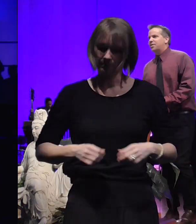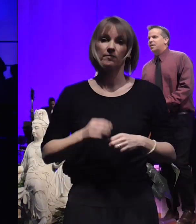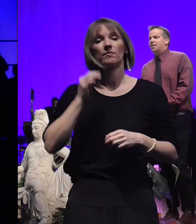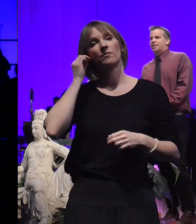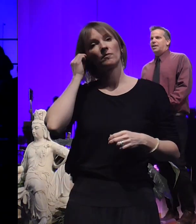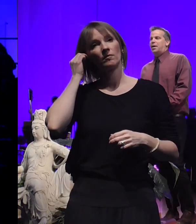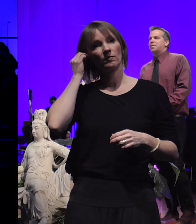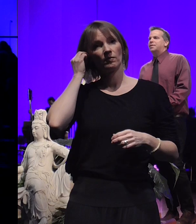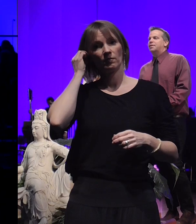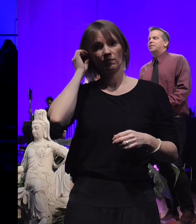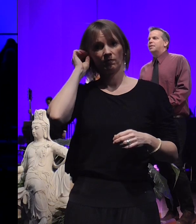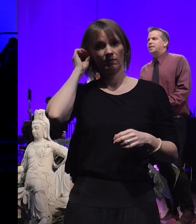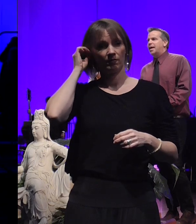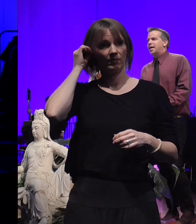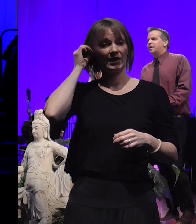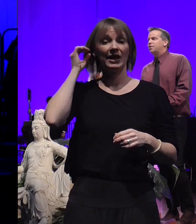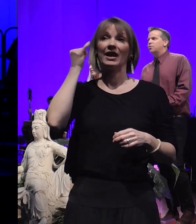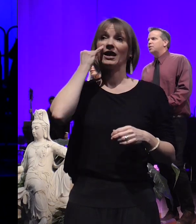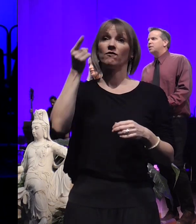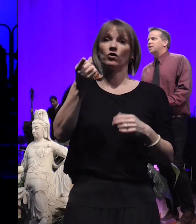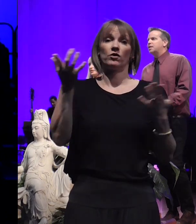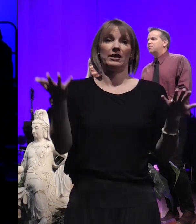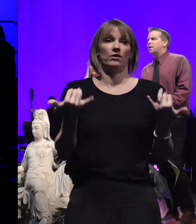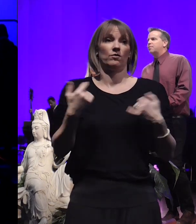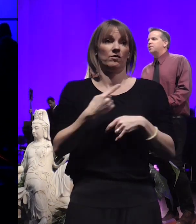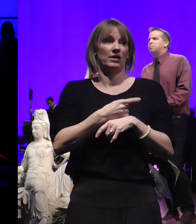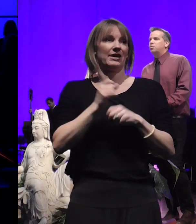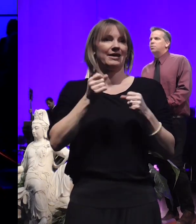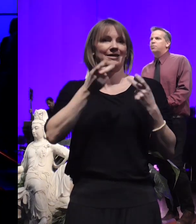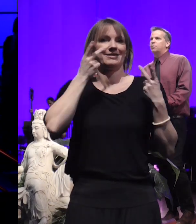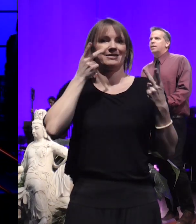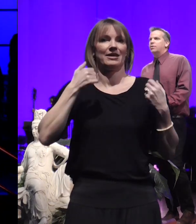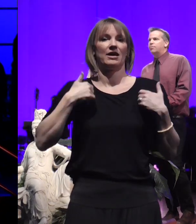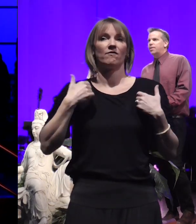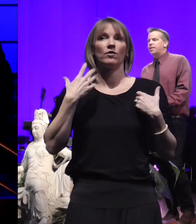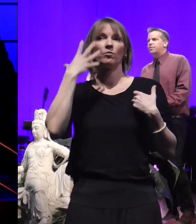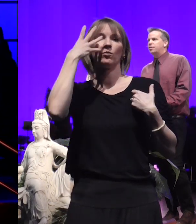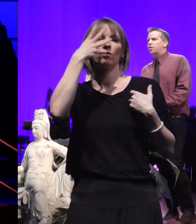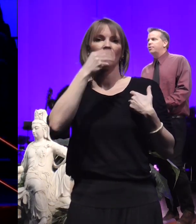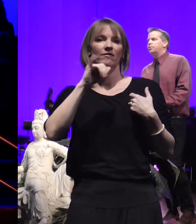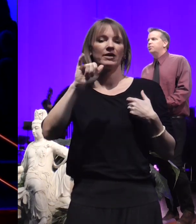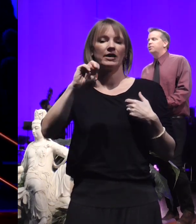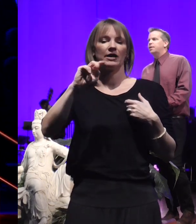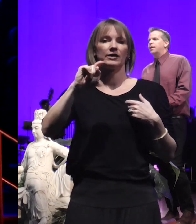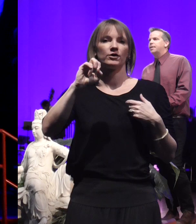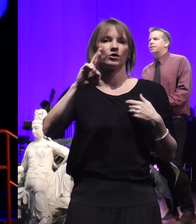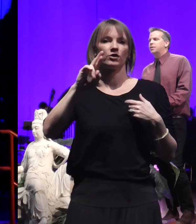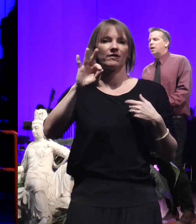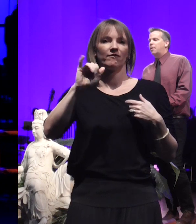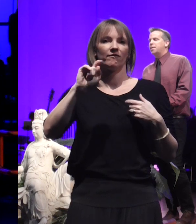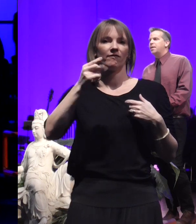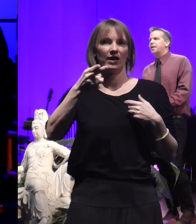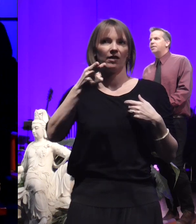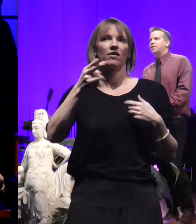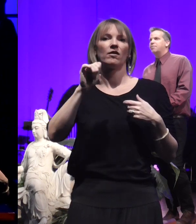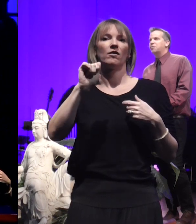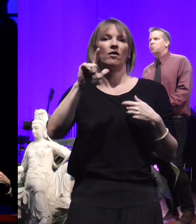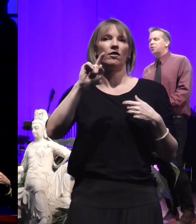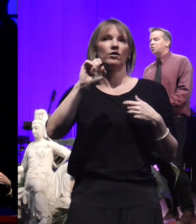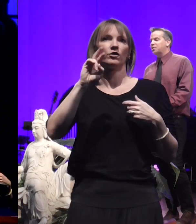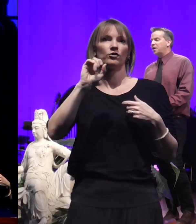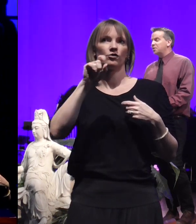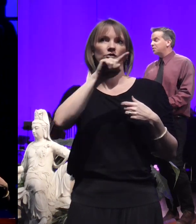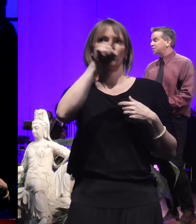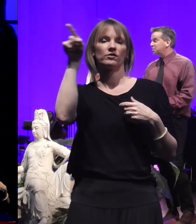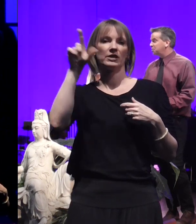So if you're on the campus today, you can see that we have these beautiful interfaith altars in the lobby, and even